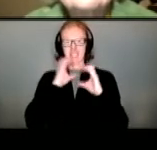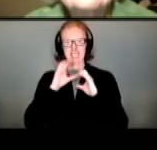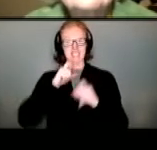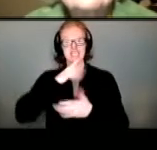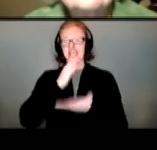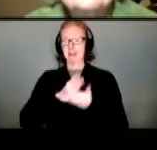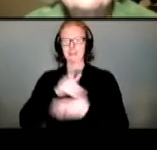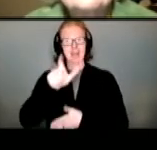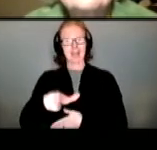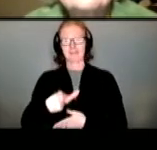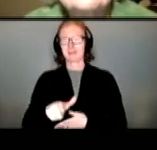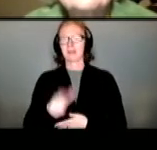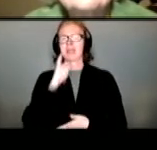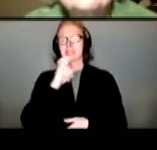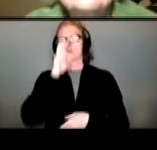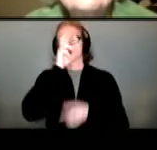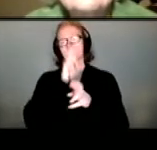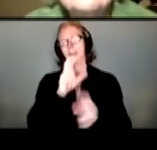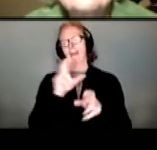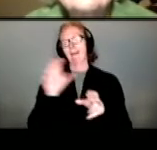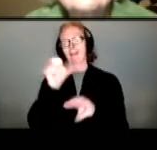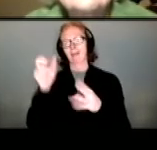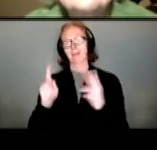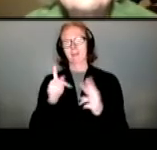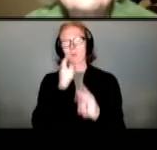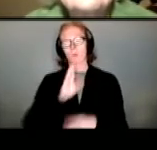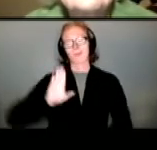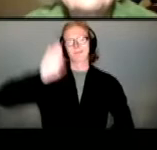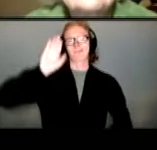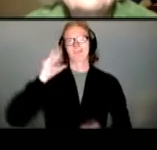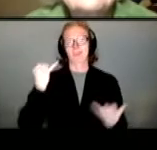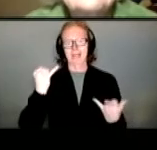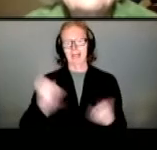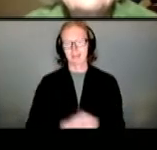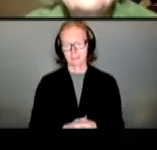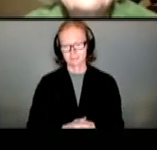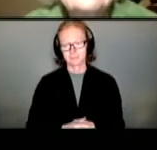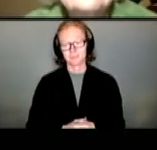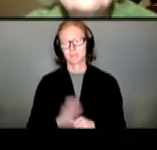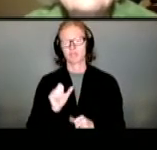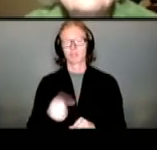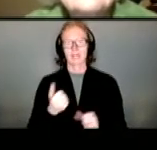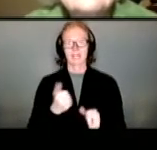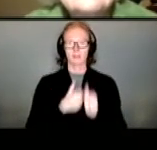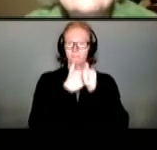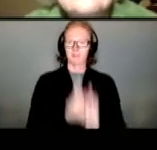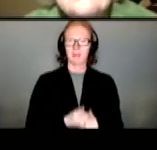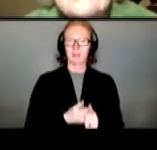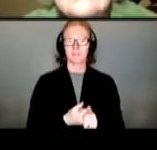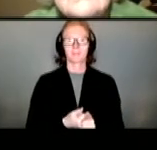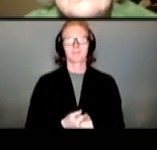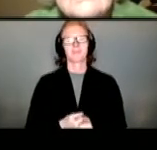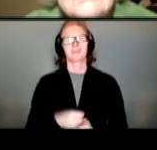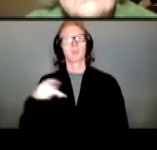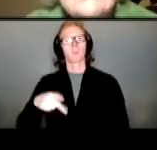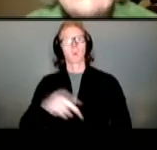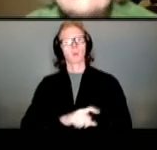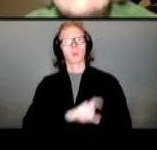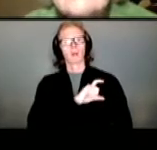still want to respect the other two people who have their hands up and try to keep us on track. So Portland Cop Watch, Dan